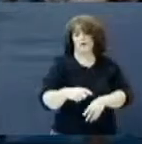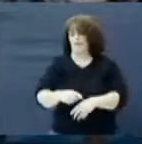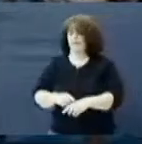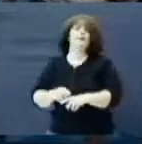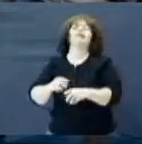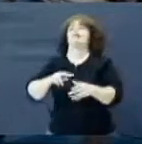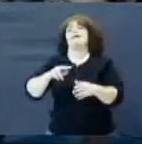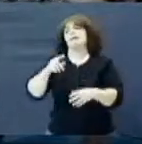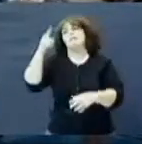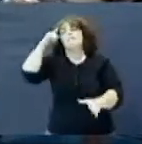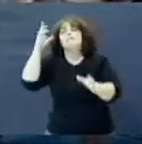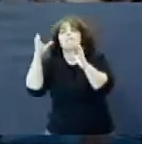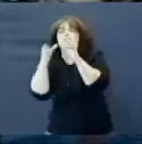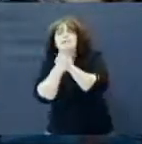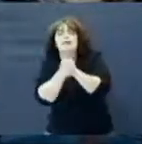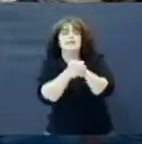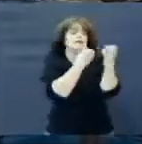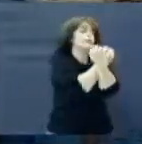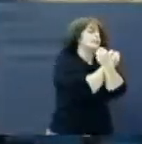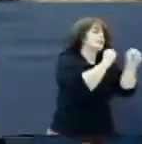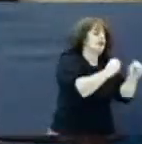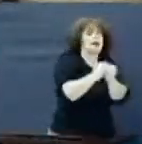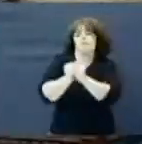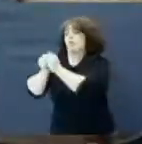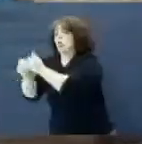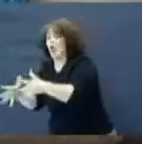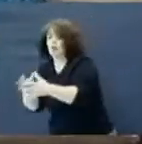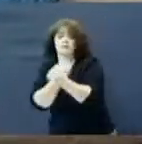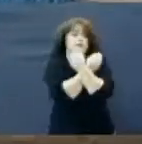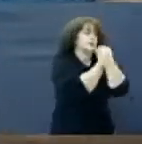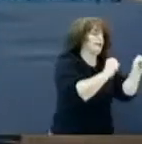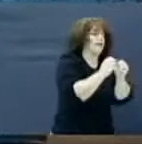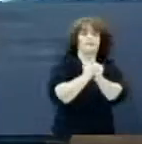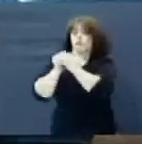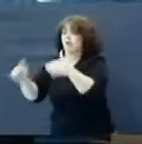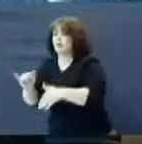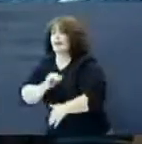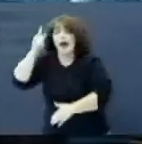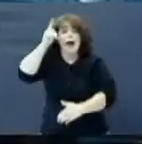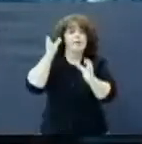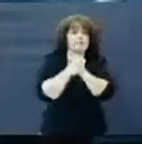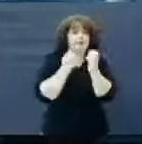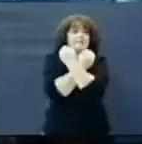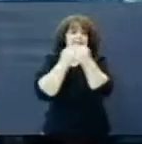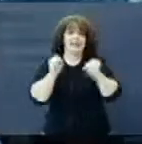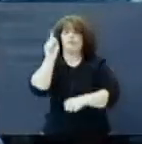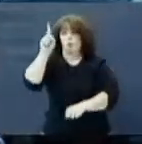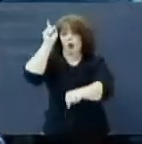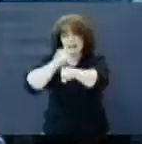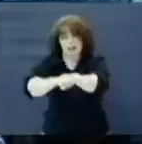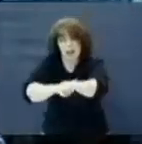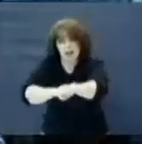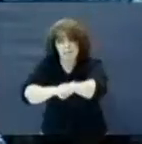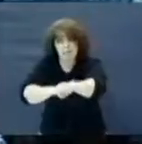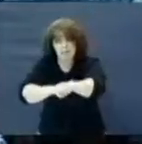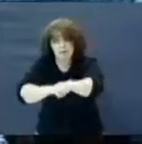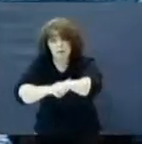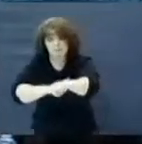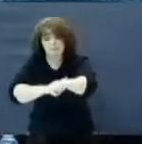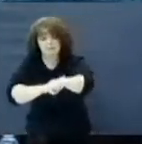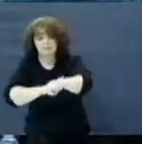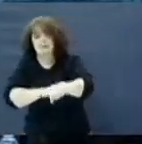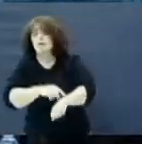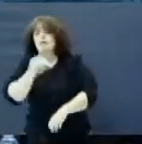only believe you get saved once. And I believe this one seals us to the day of redemption. There ain't nothing going to get in to unseal